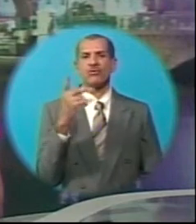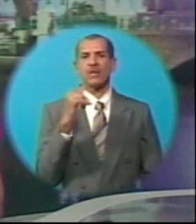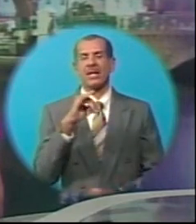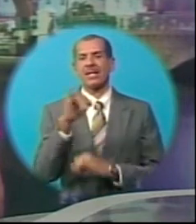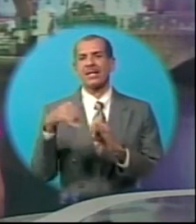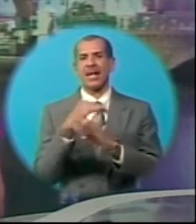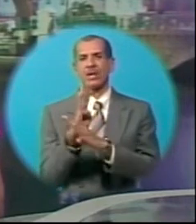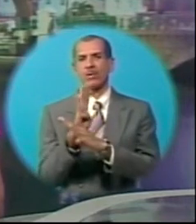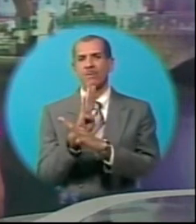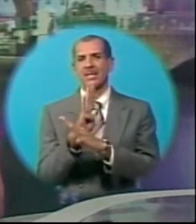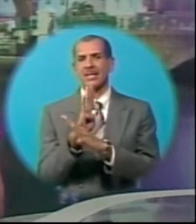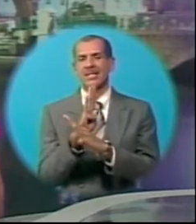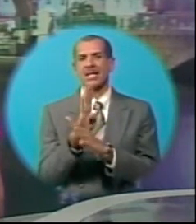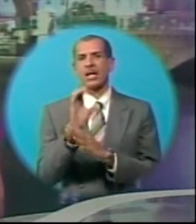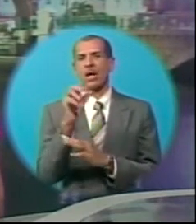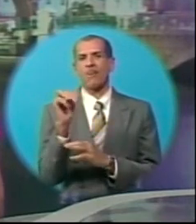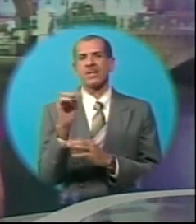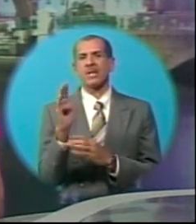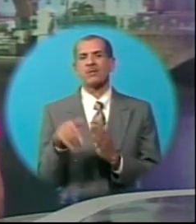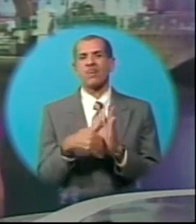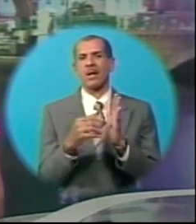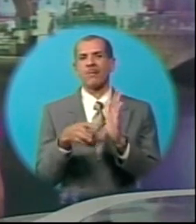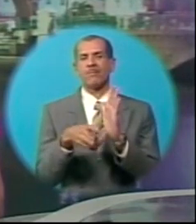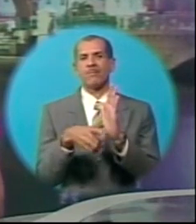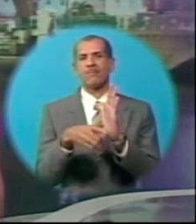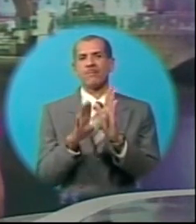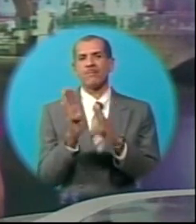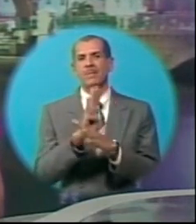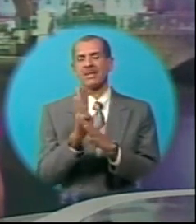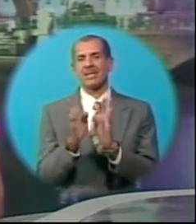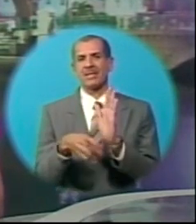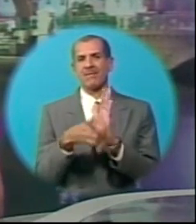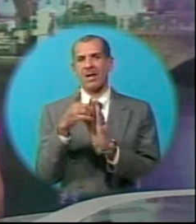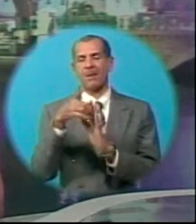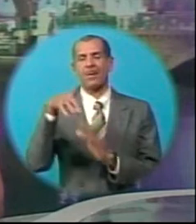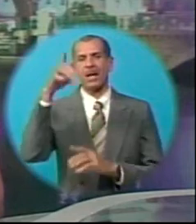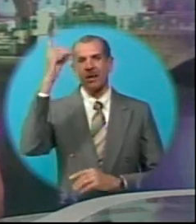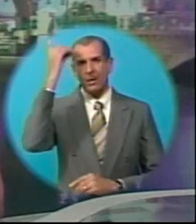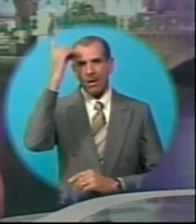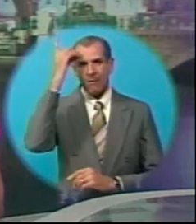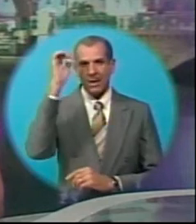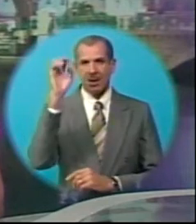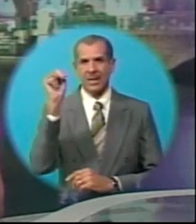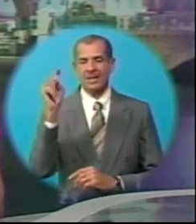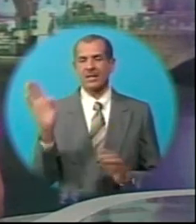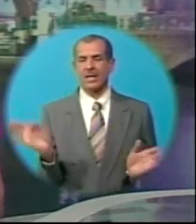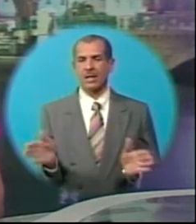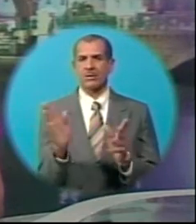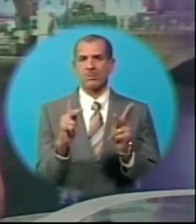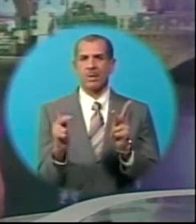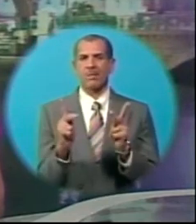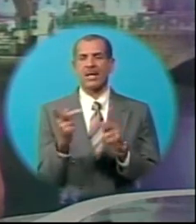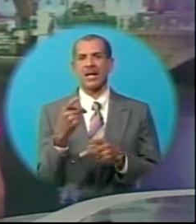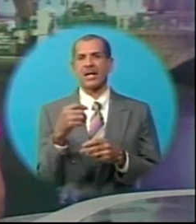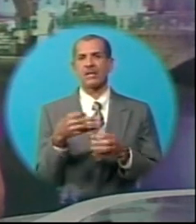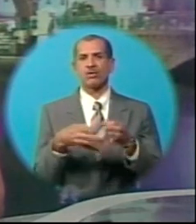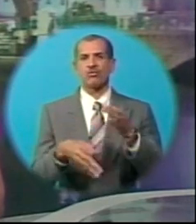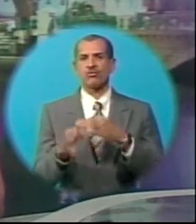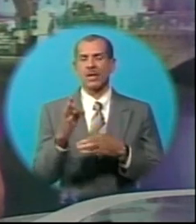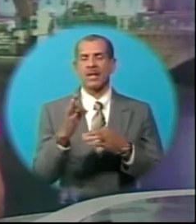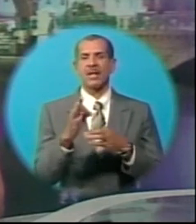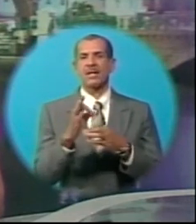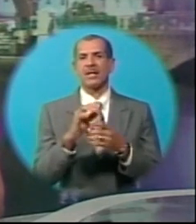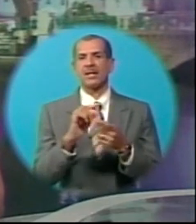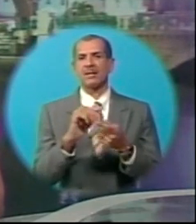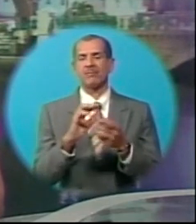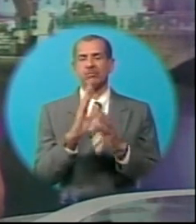International Business, Commerce and Small Business Development Donville Innes, who is urging compliance as the facilitation of trade is being streamlined